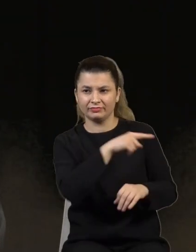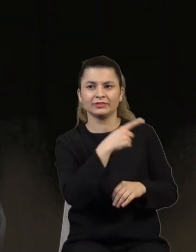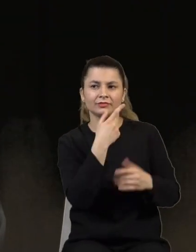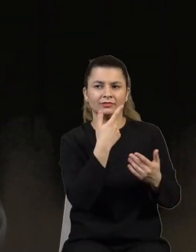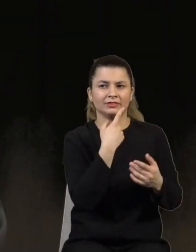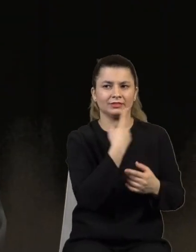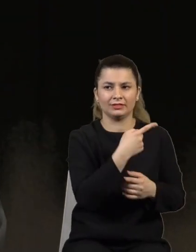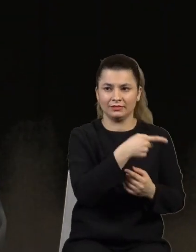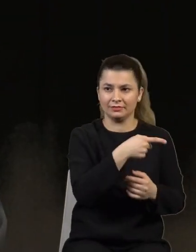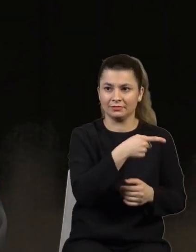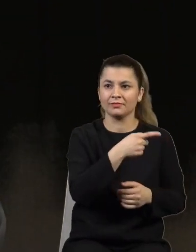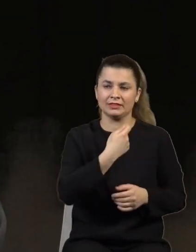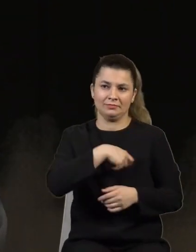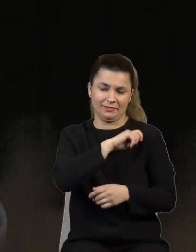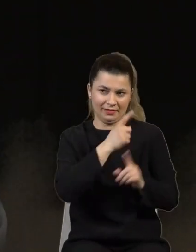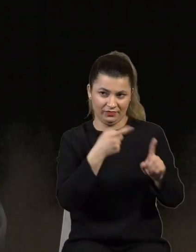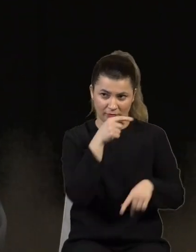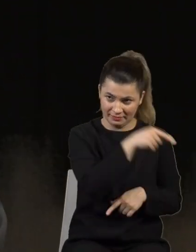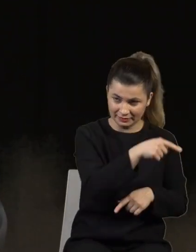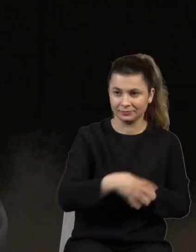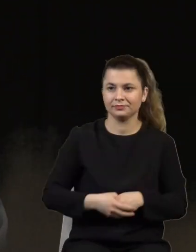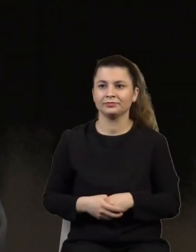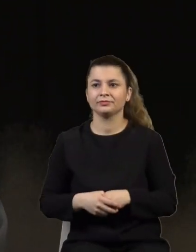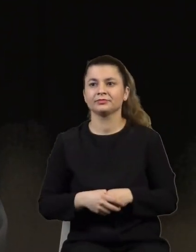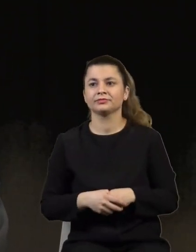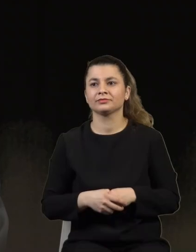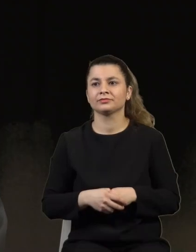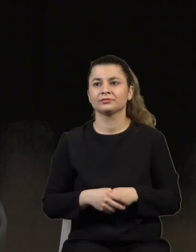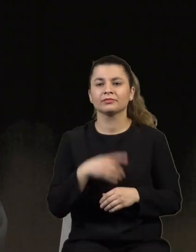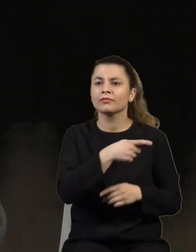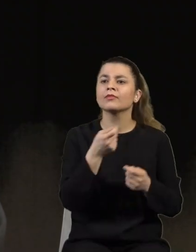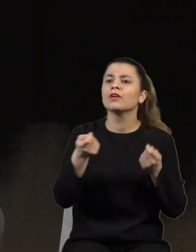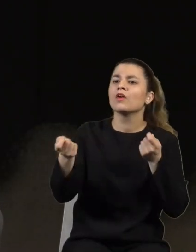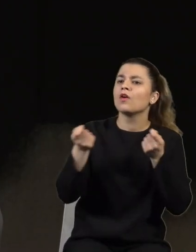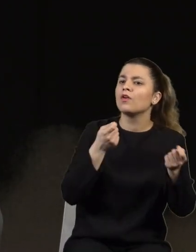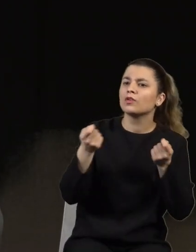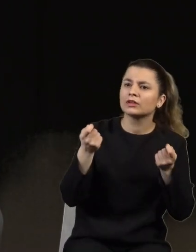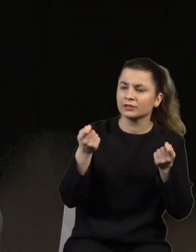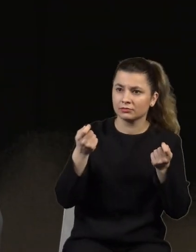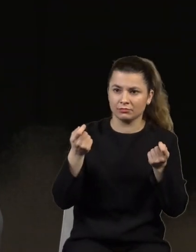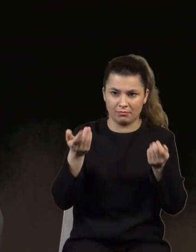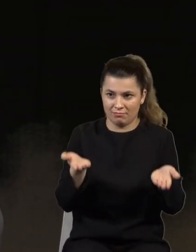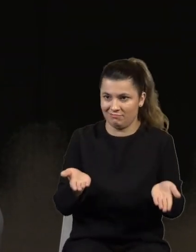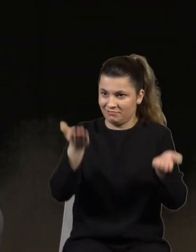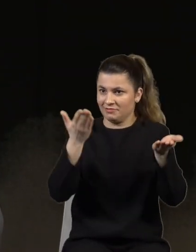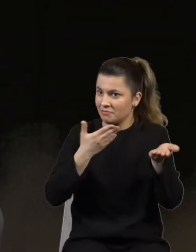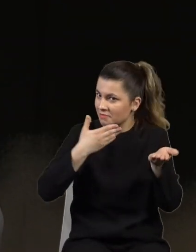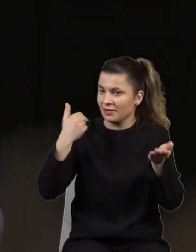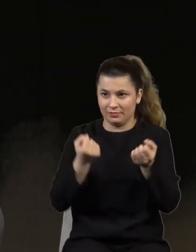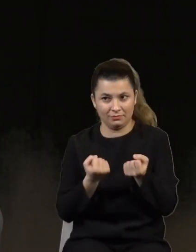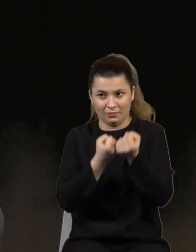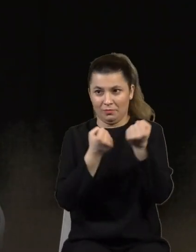coordination. This is, I think, absolutely crucial. Exchange of information, reinforce